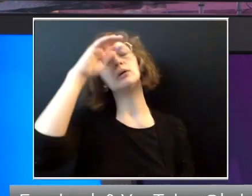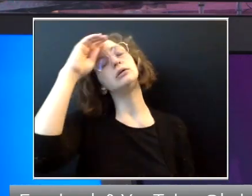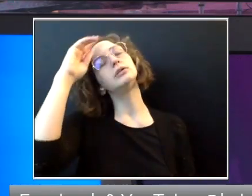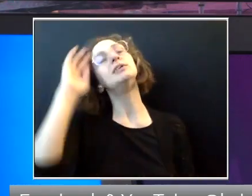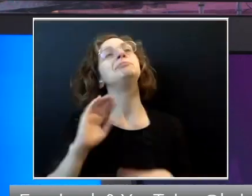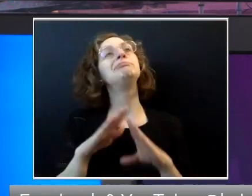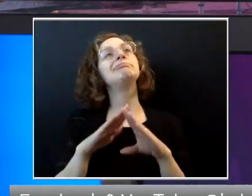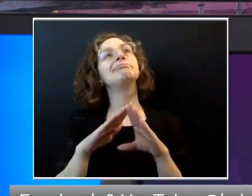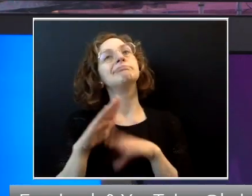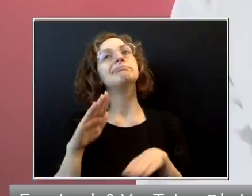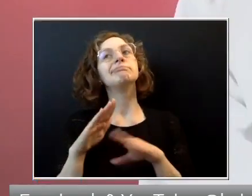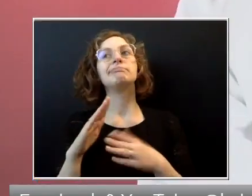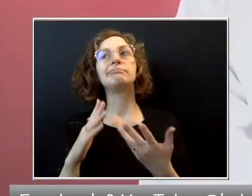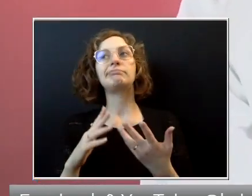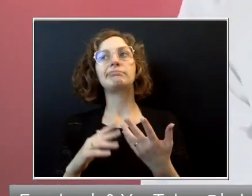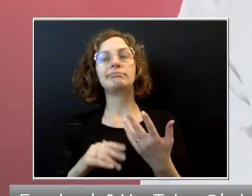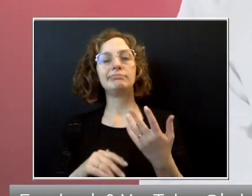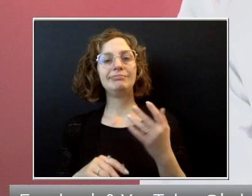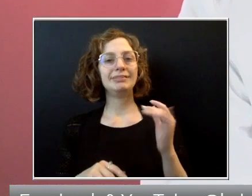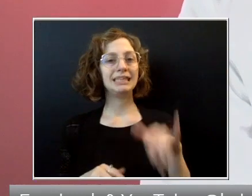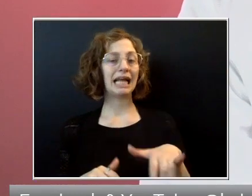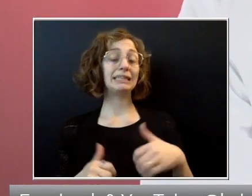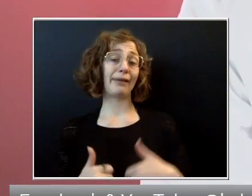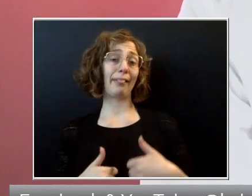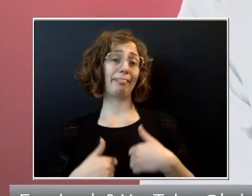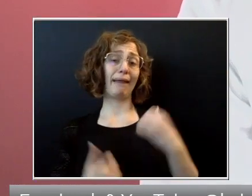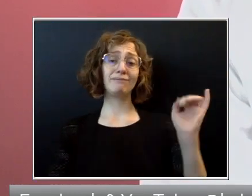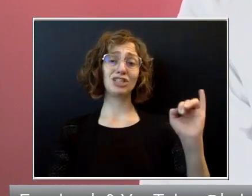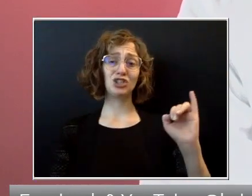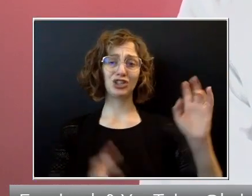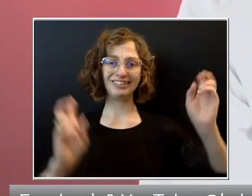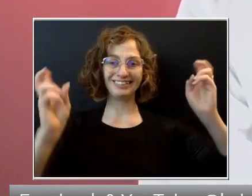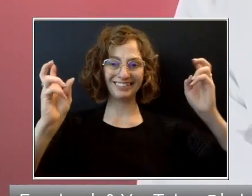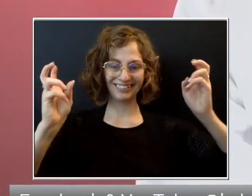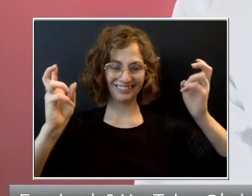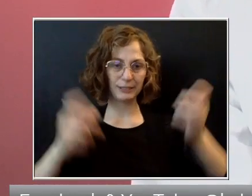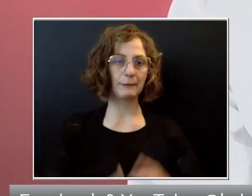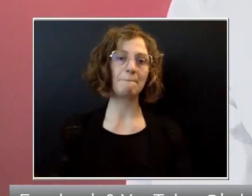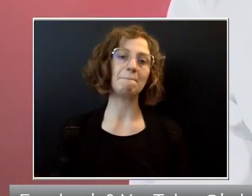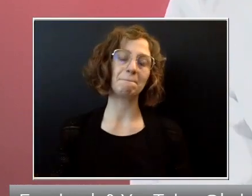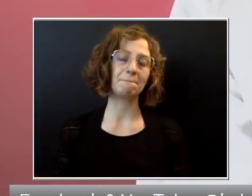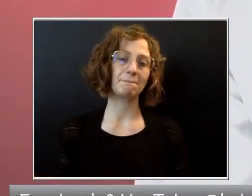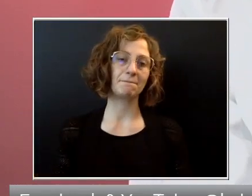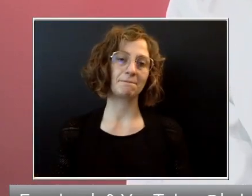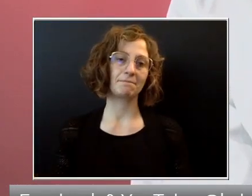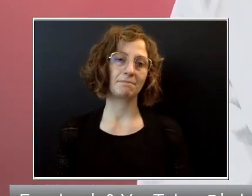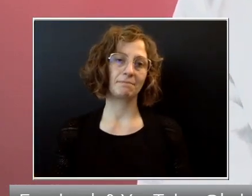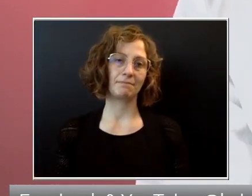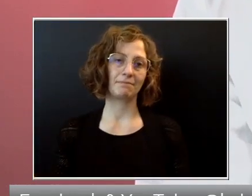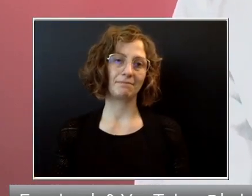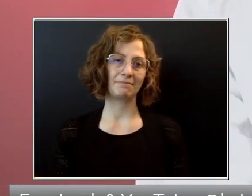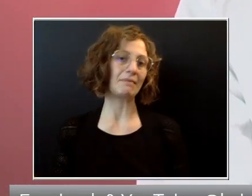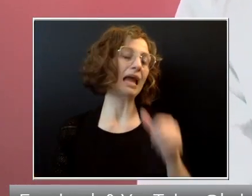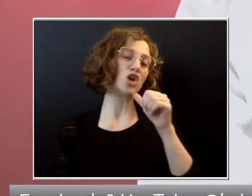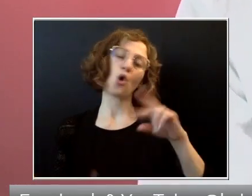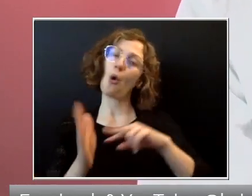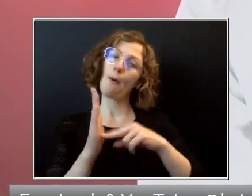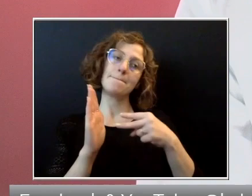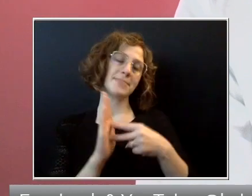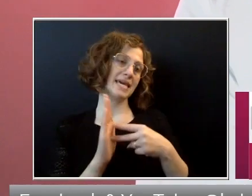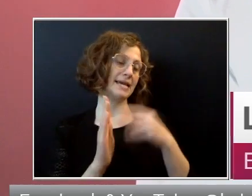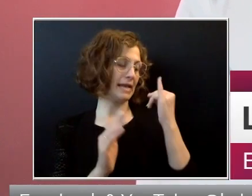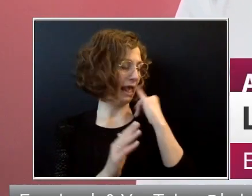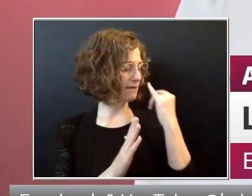is life insurance. Not life insurance in the sense that if somebody dies, someone else gets a check, but rather